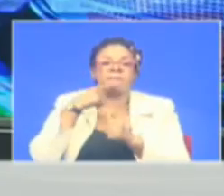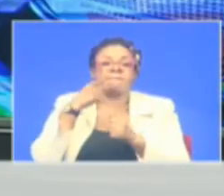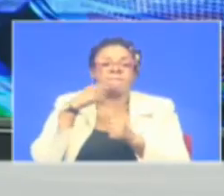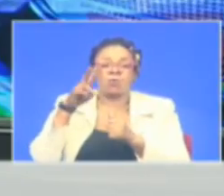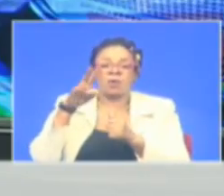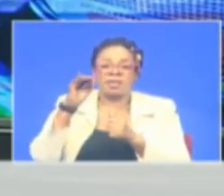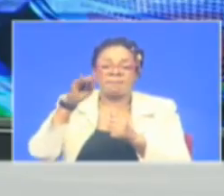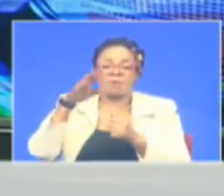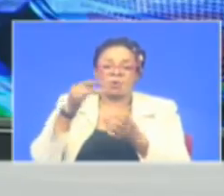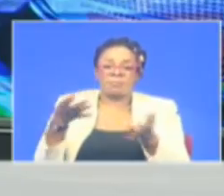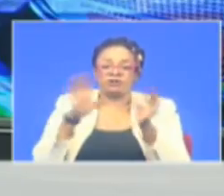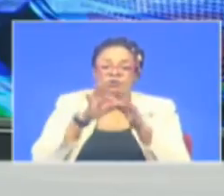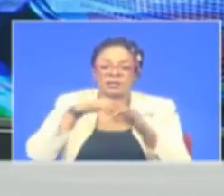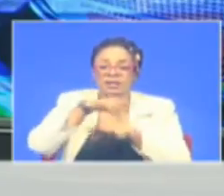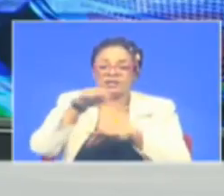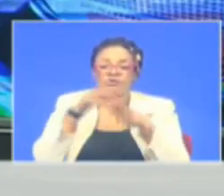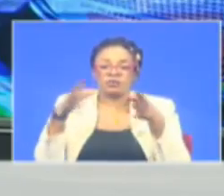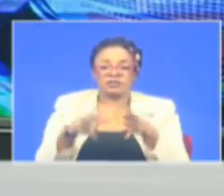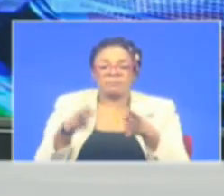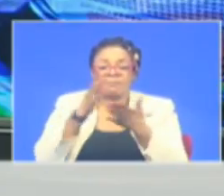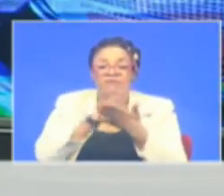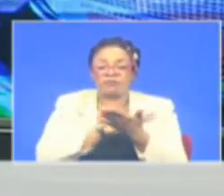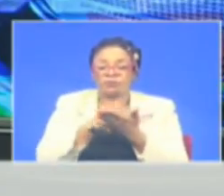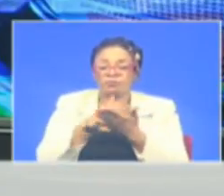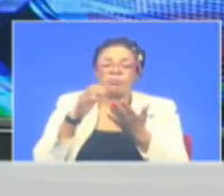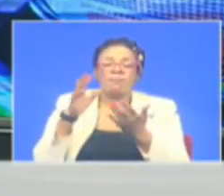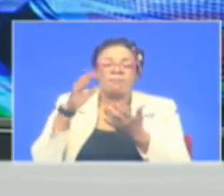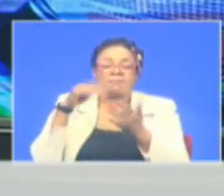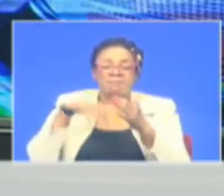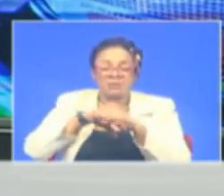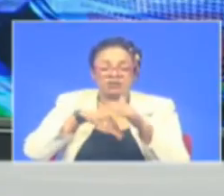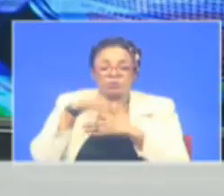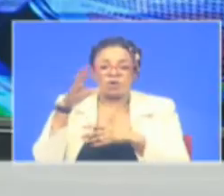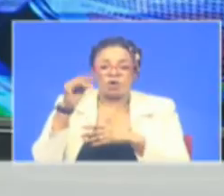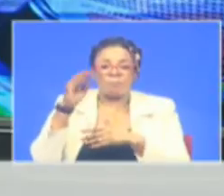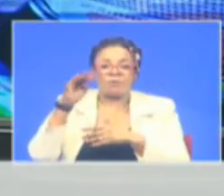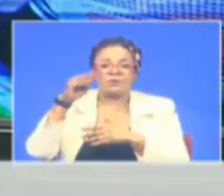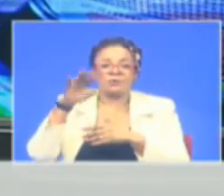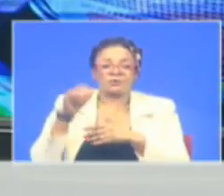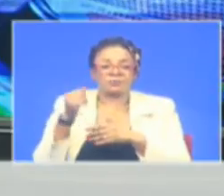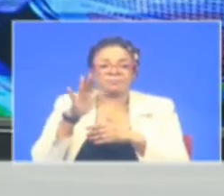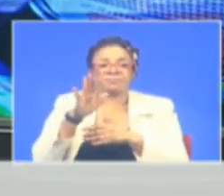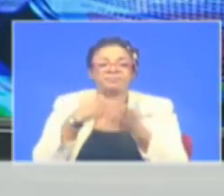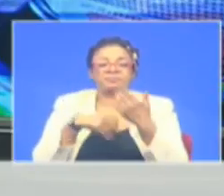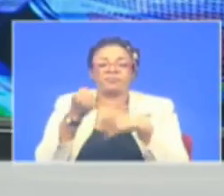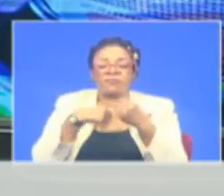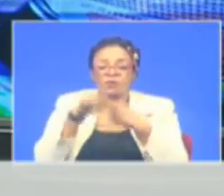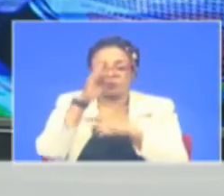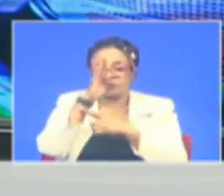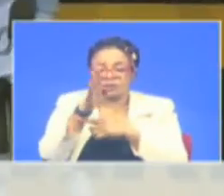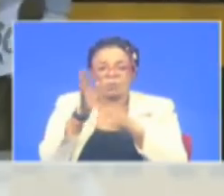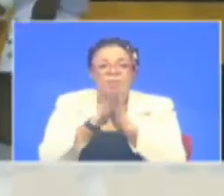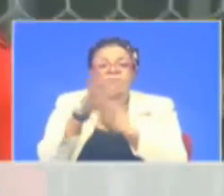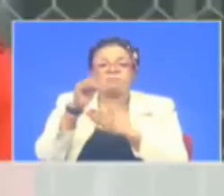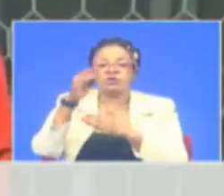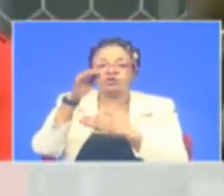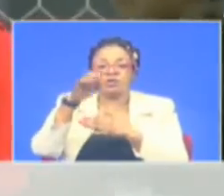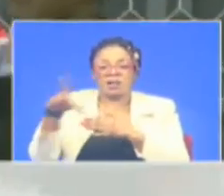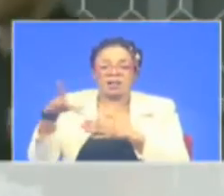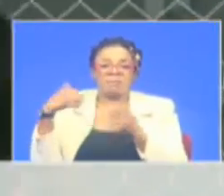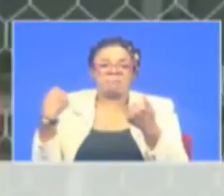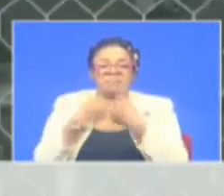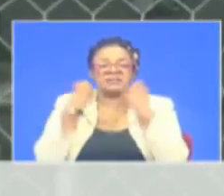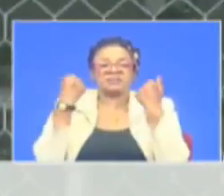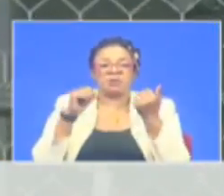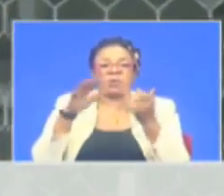joining the national team ahead of the AFCON qualifier matches against Comoros. Going by his performance on Sunday with Montreal Impact against DC